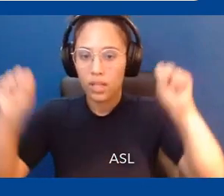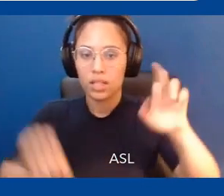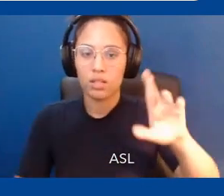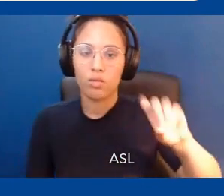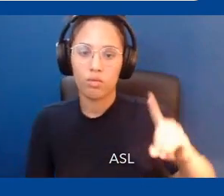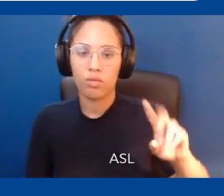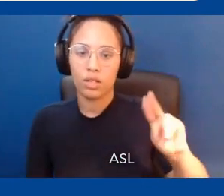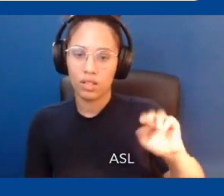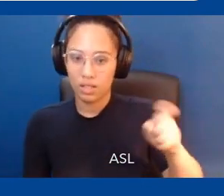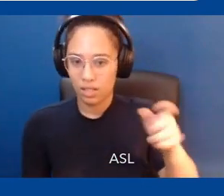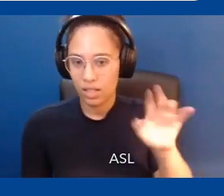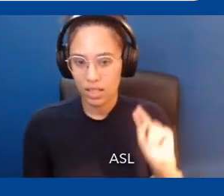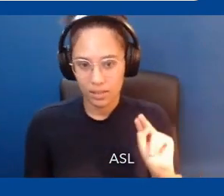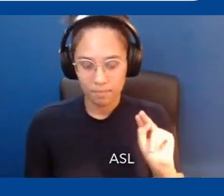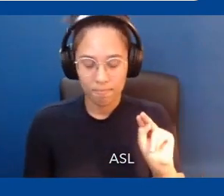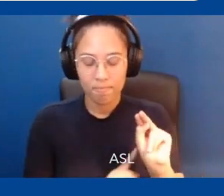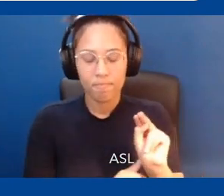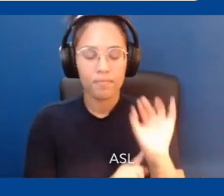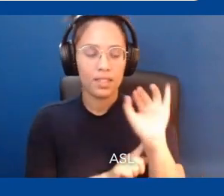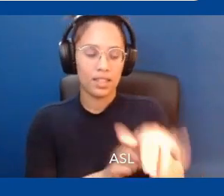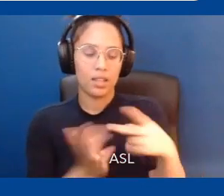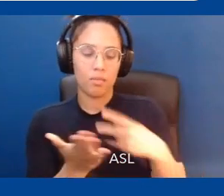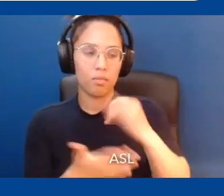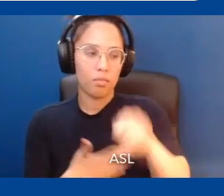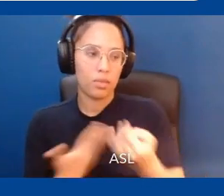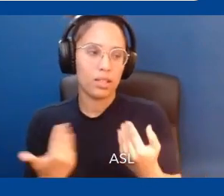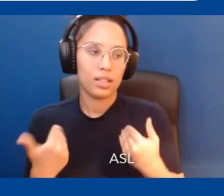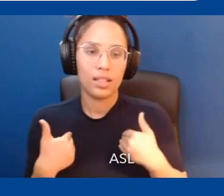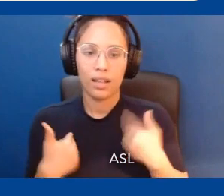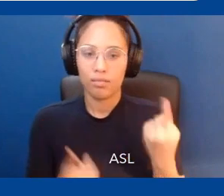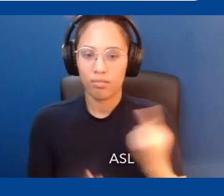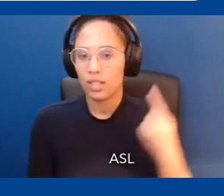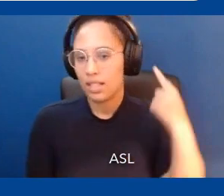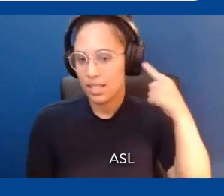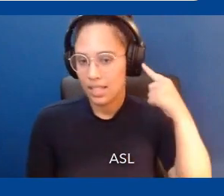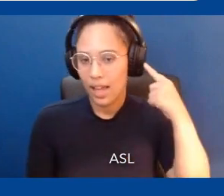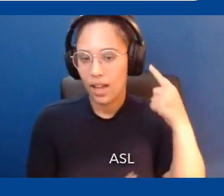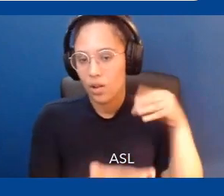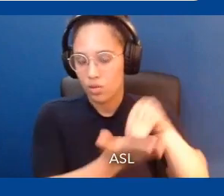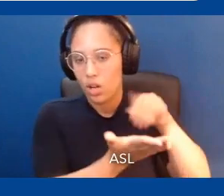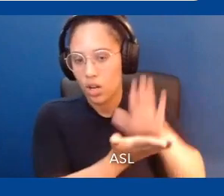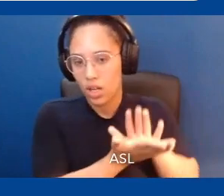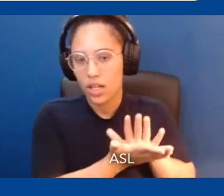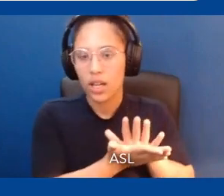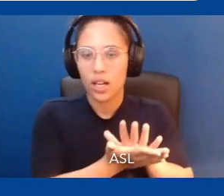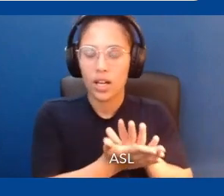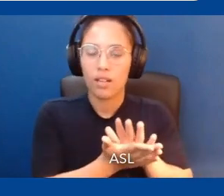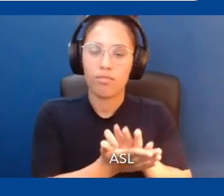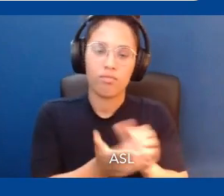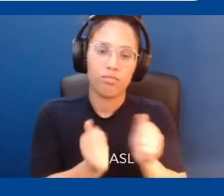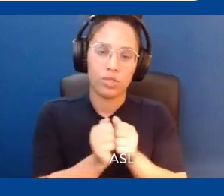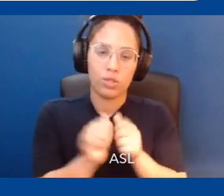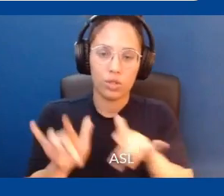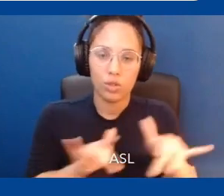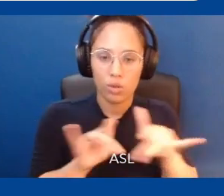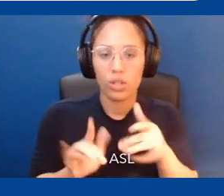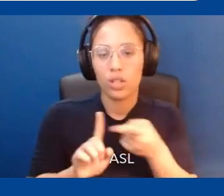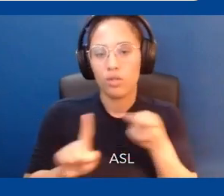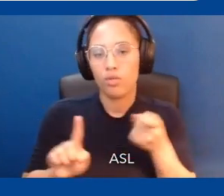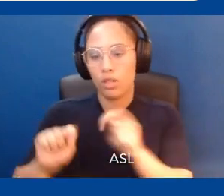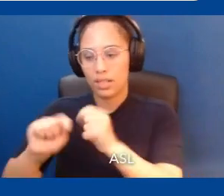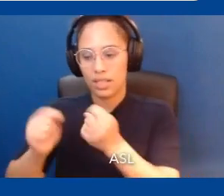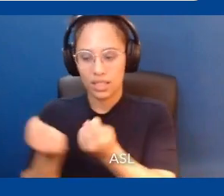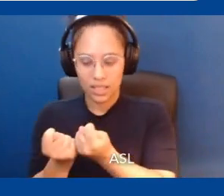project involves a sound archive of recordings by a team led by a kind of